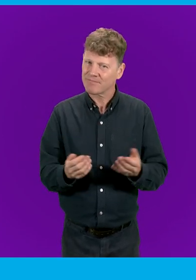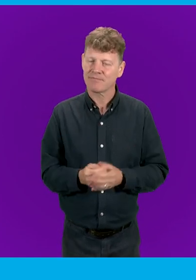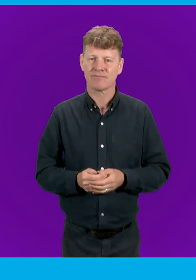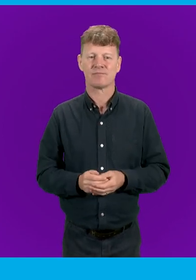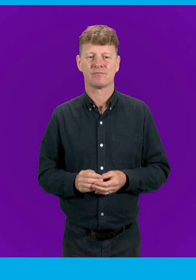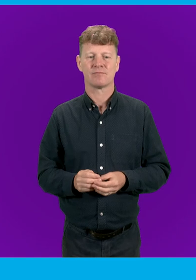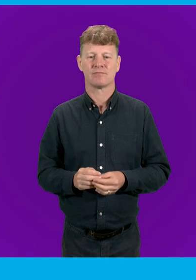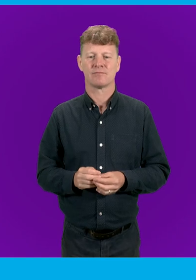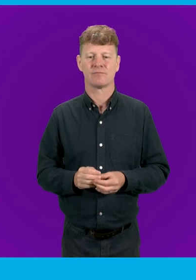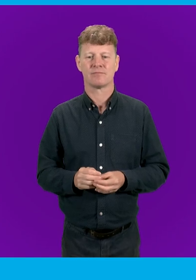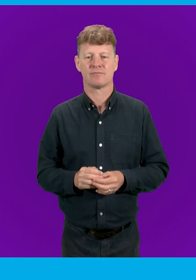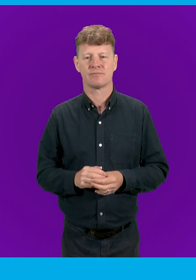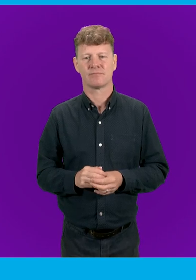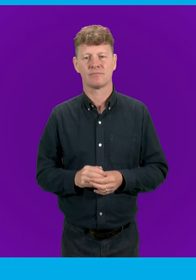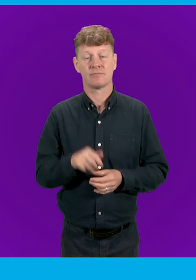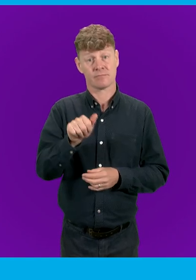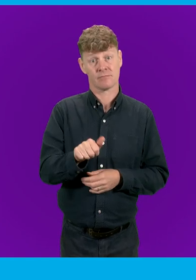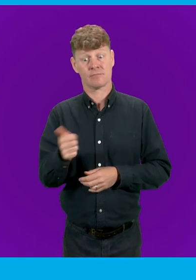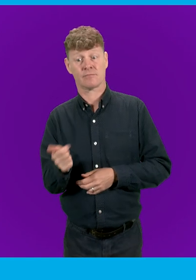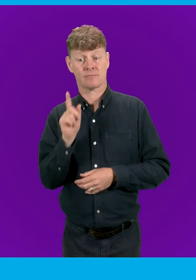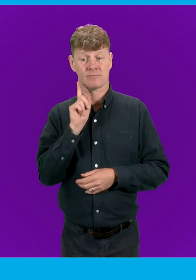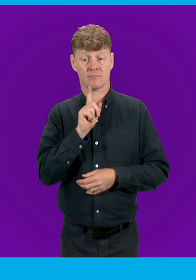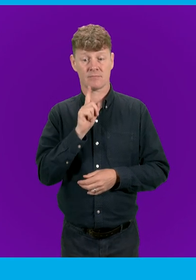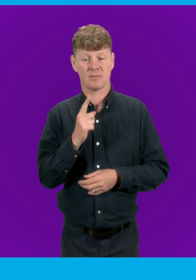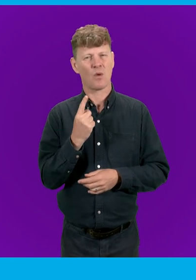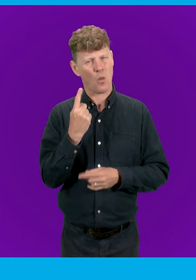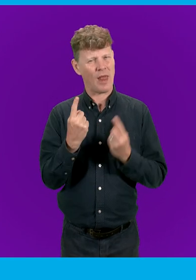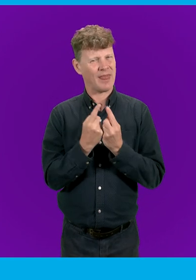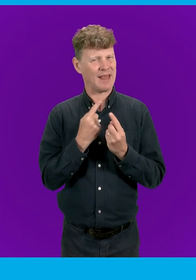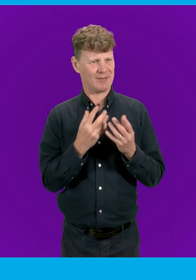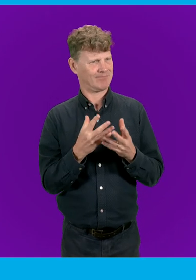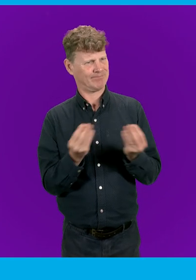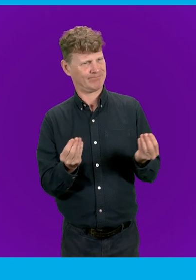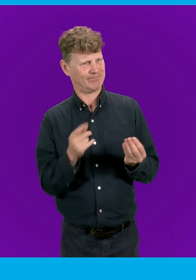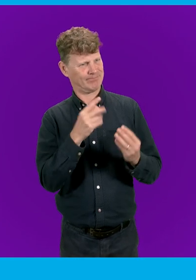So, I feel like one of the main things that we felt was lacking is obviously